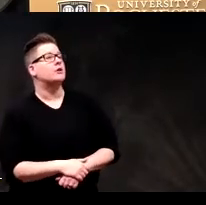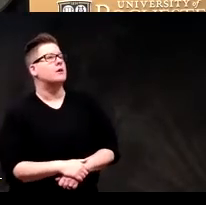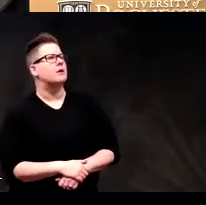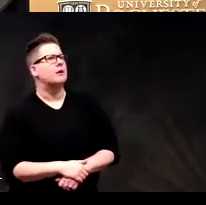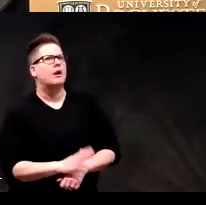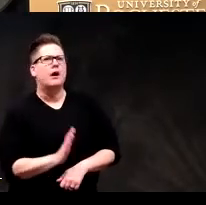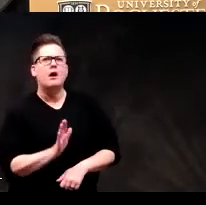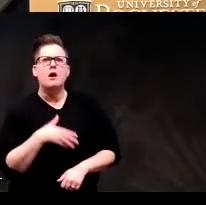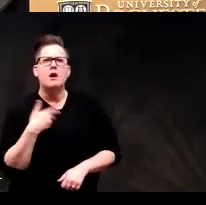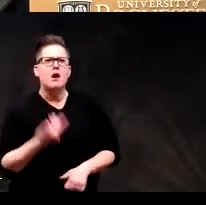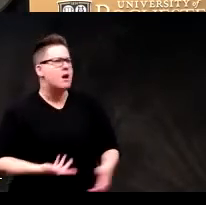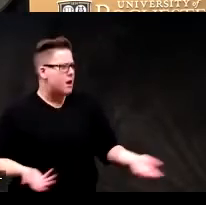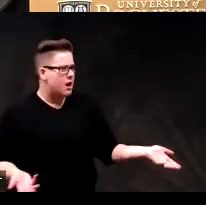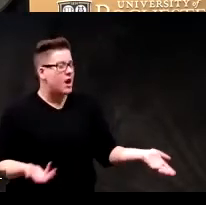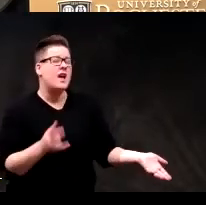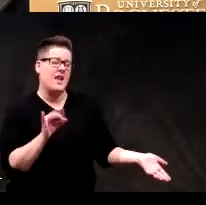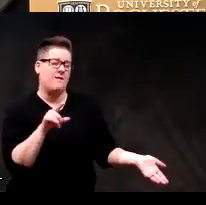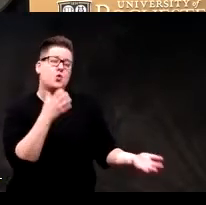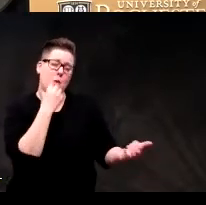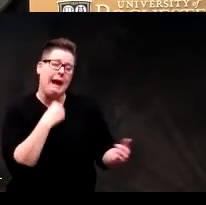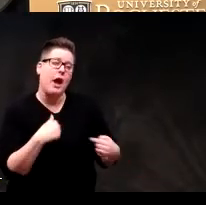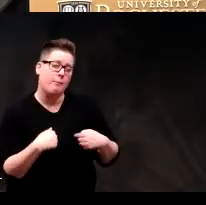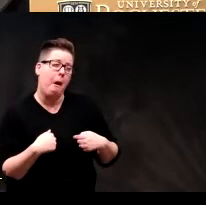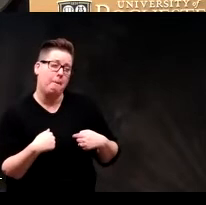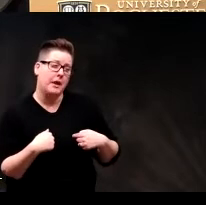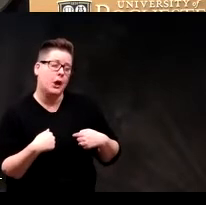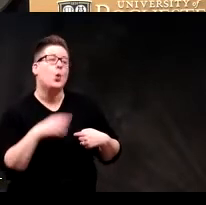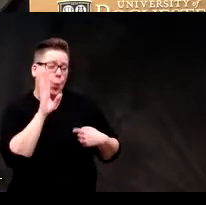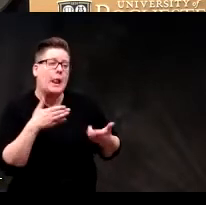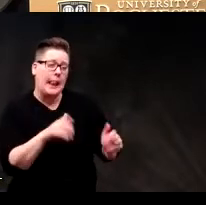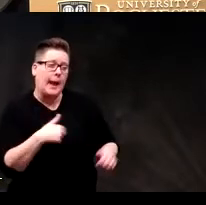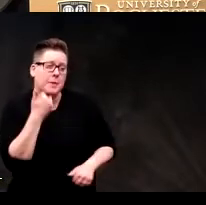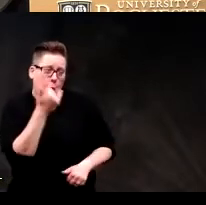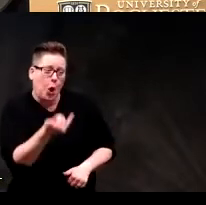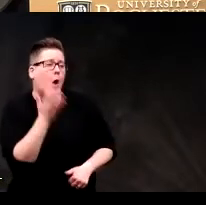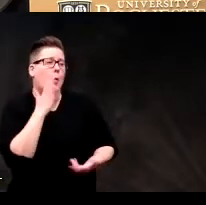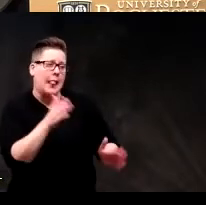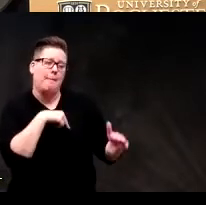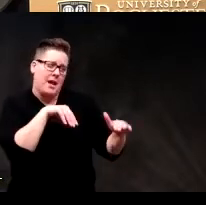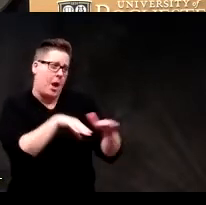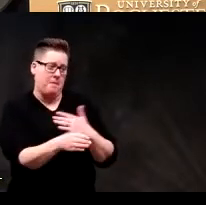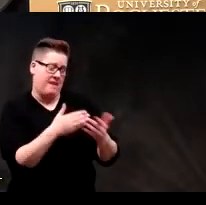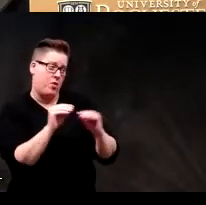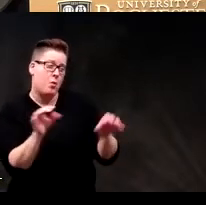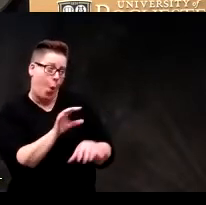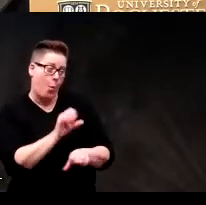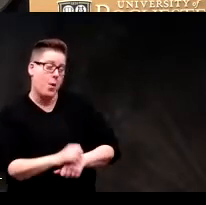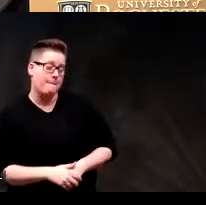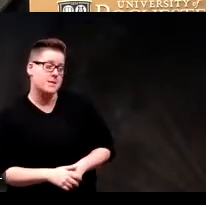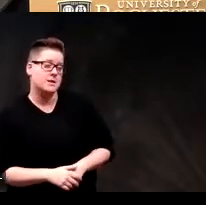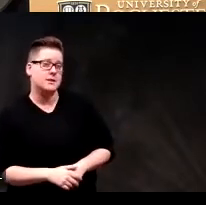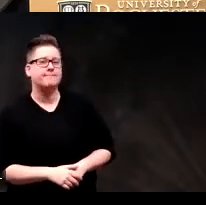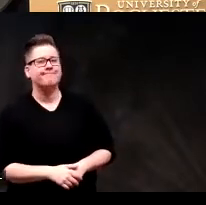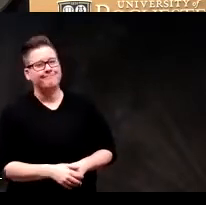becomes upset. If you cared about me, you would let me come in and see you even when we don't have an